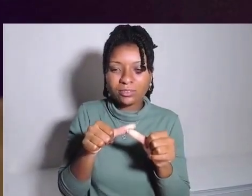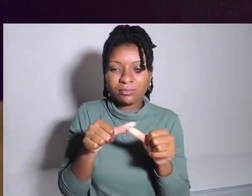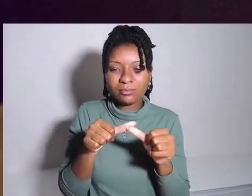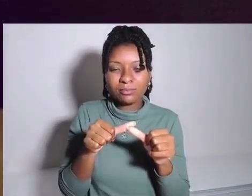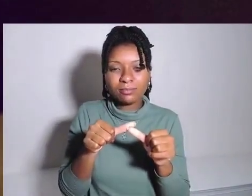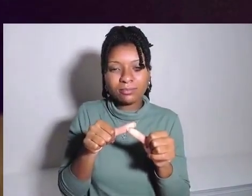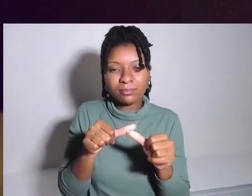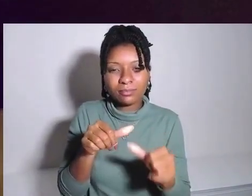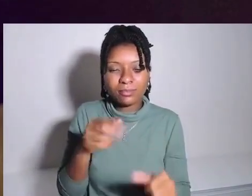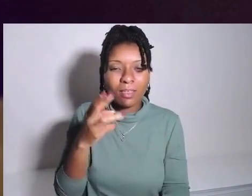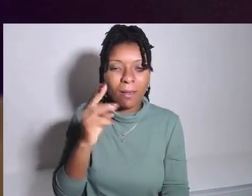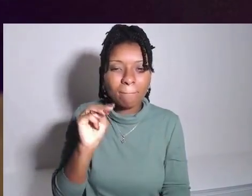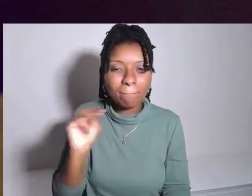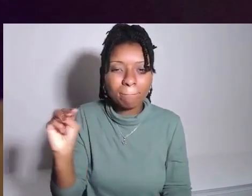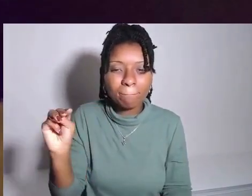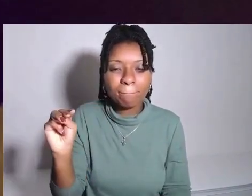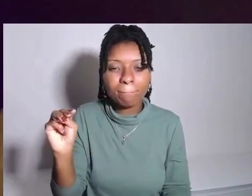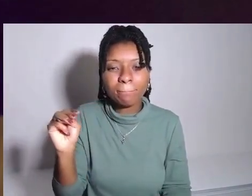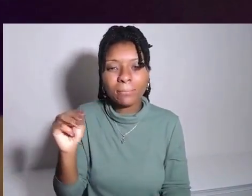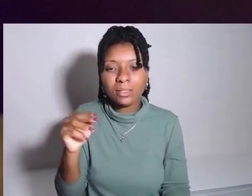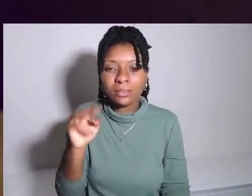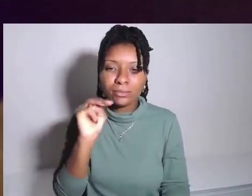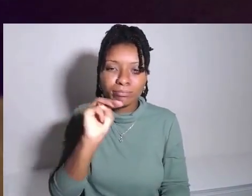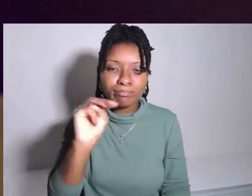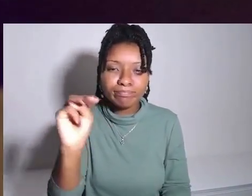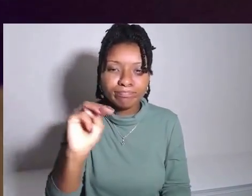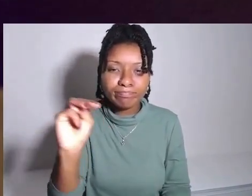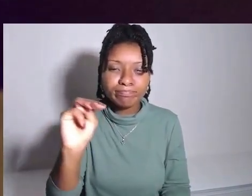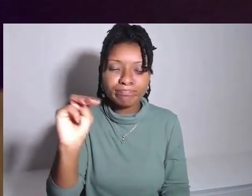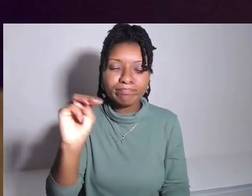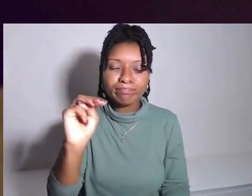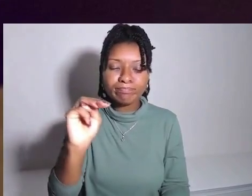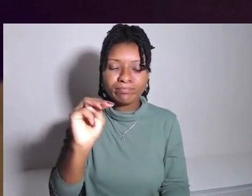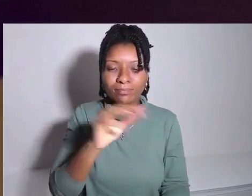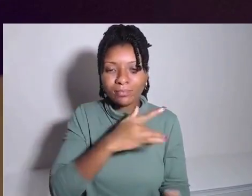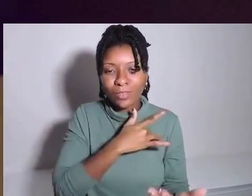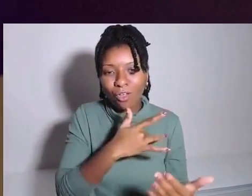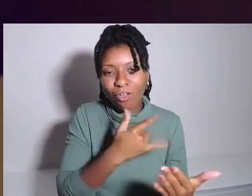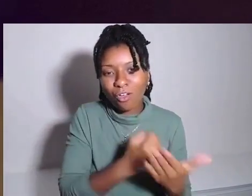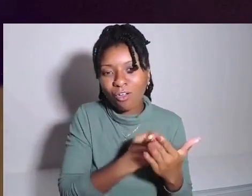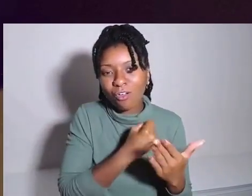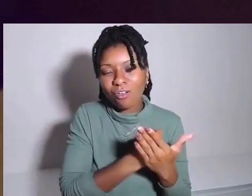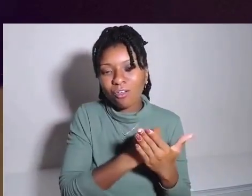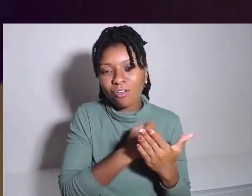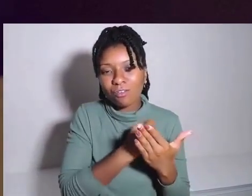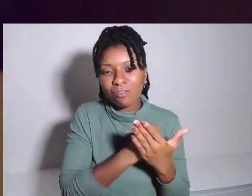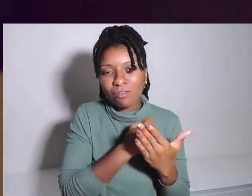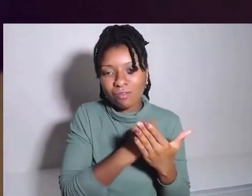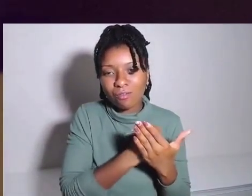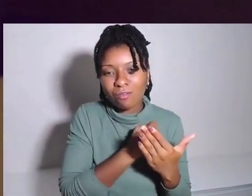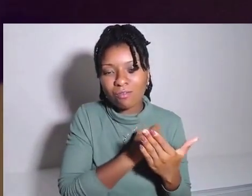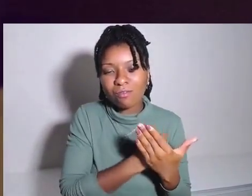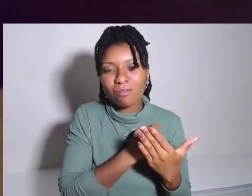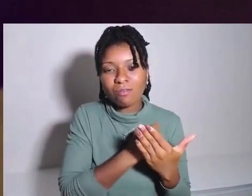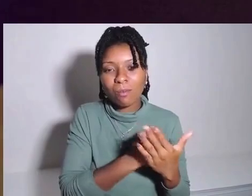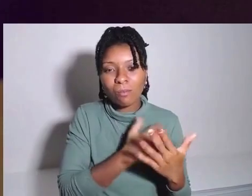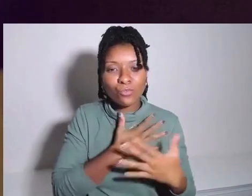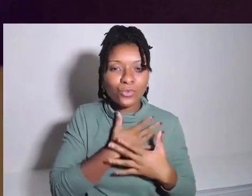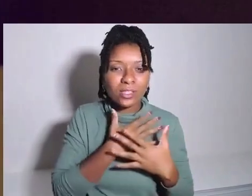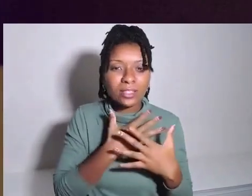Hum, family. Hum and be with your heart and breathe and allow yourself to be held and